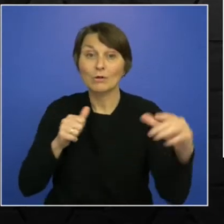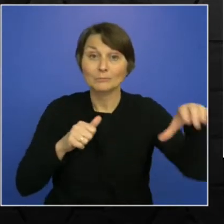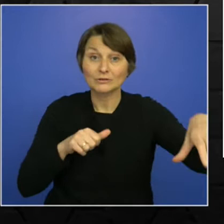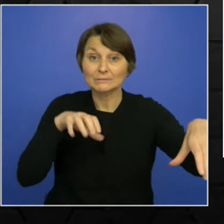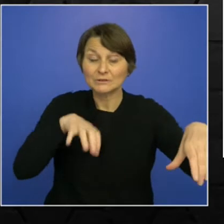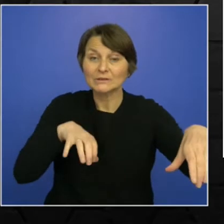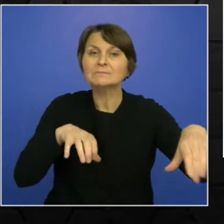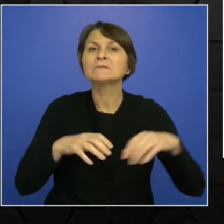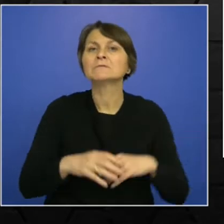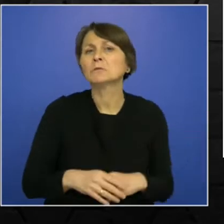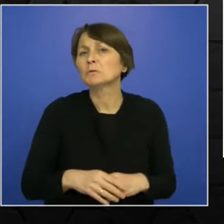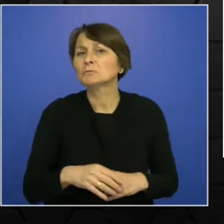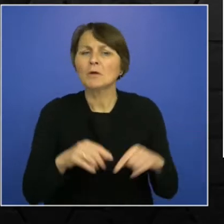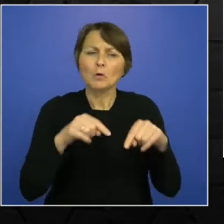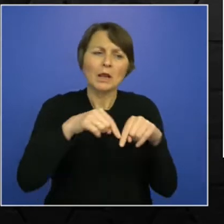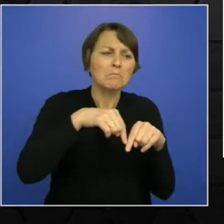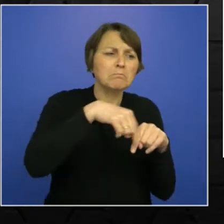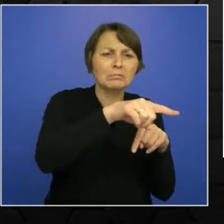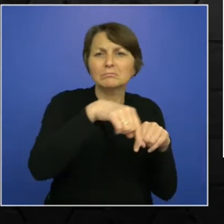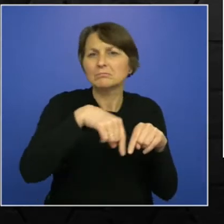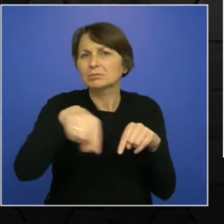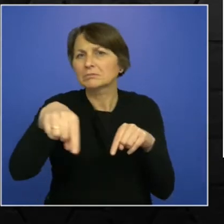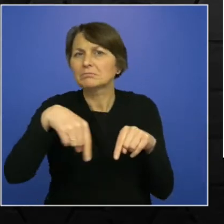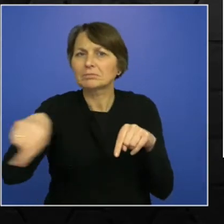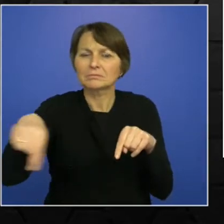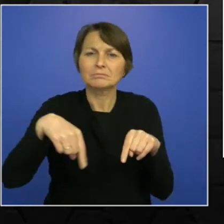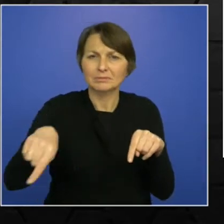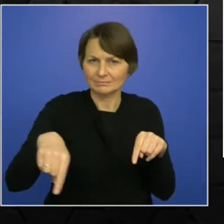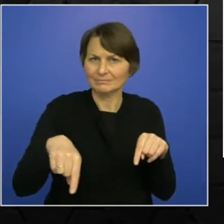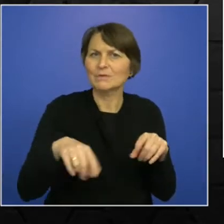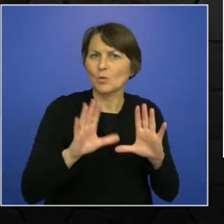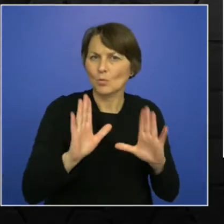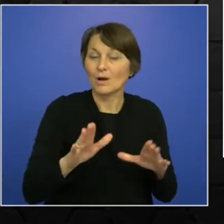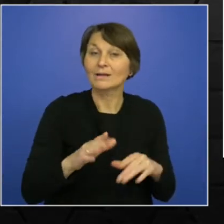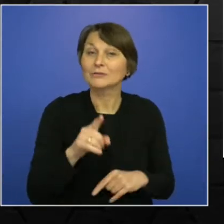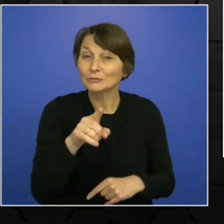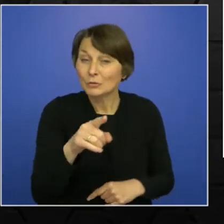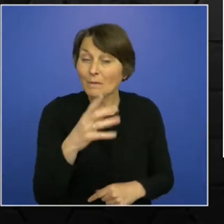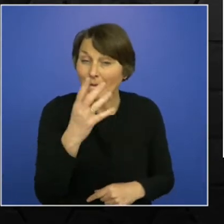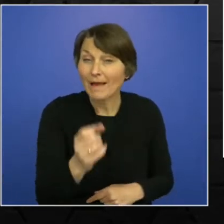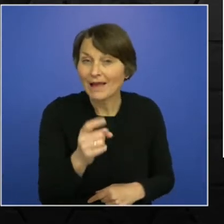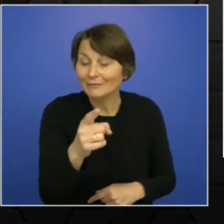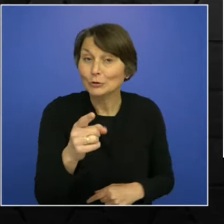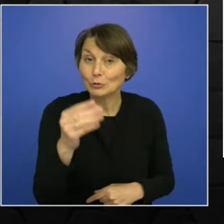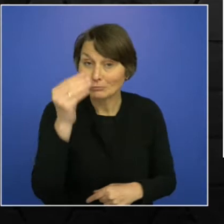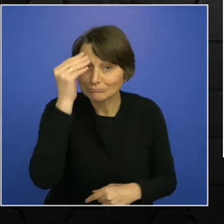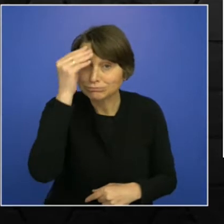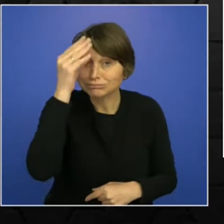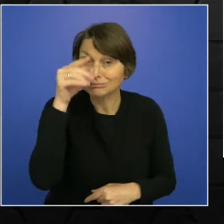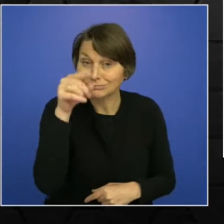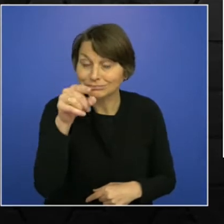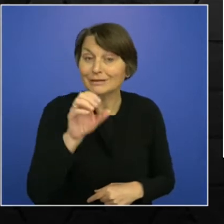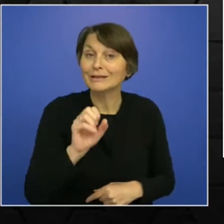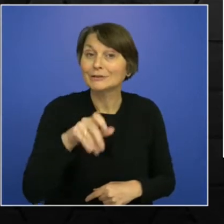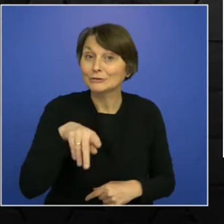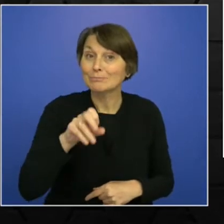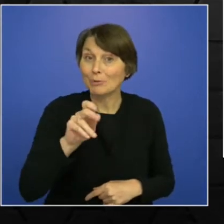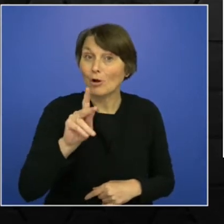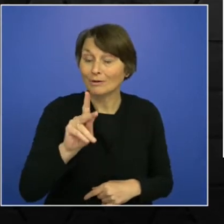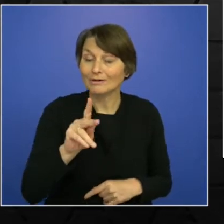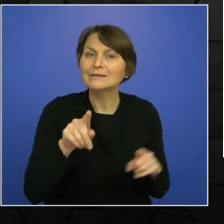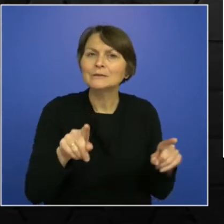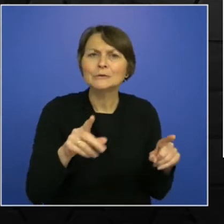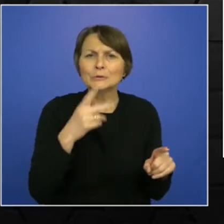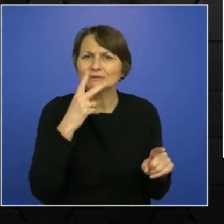of data, or the first part of the file. So typically, people who have experience in Spark, they will see that whenever you